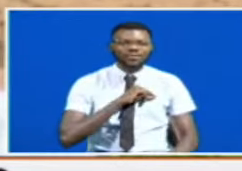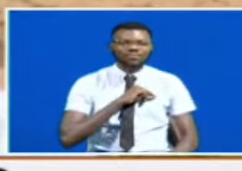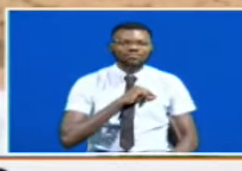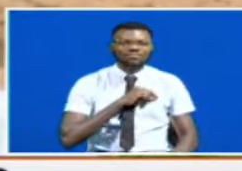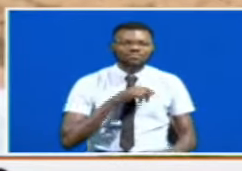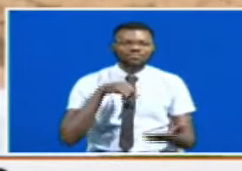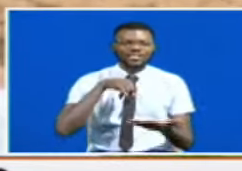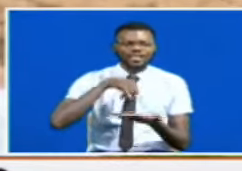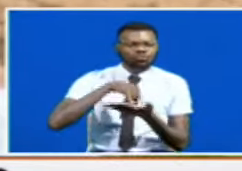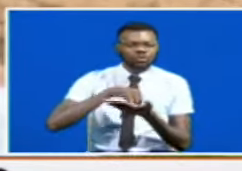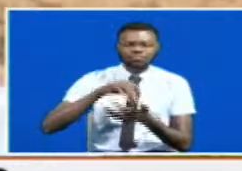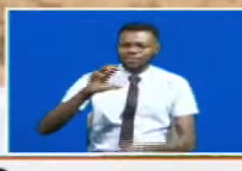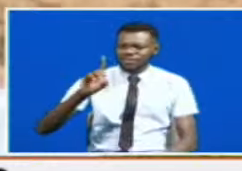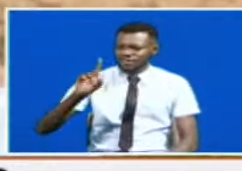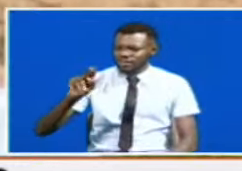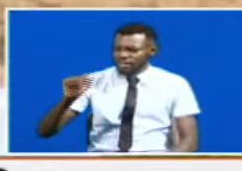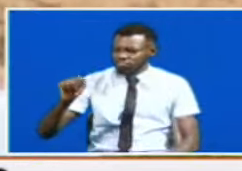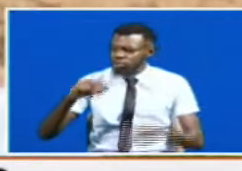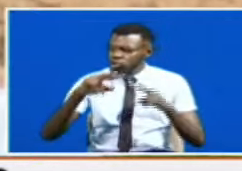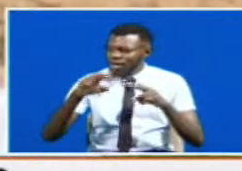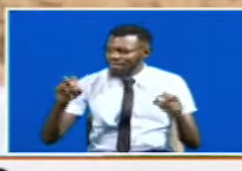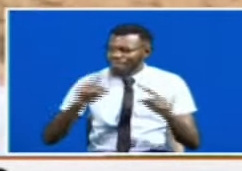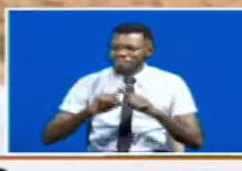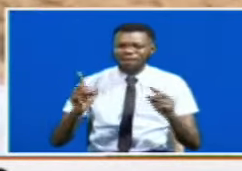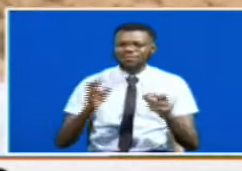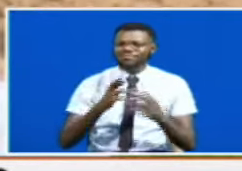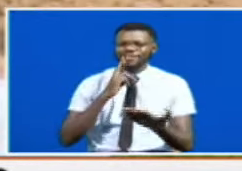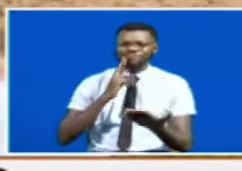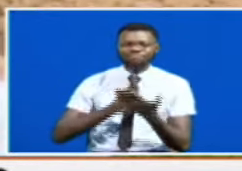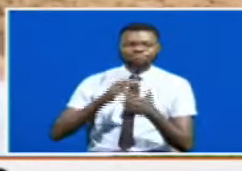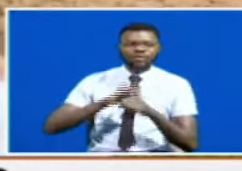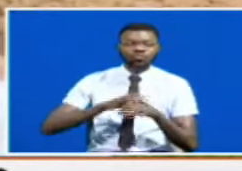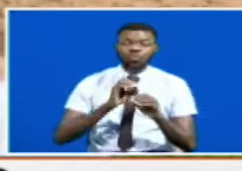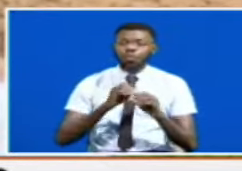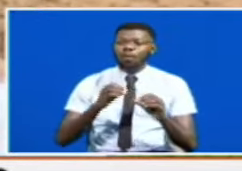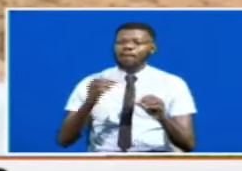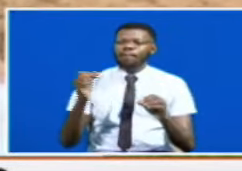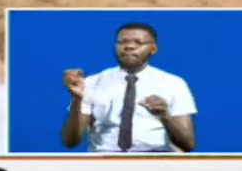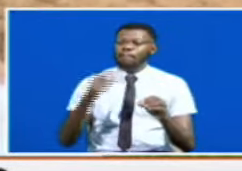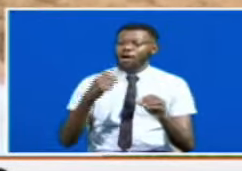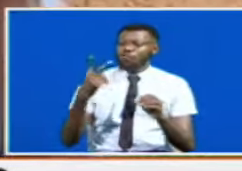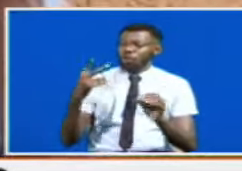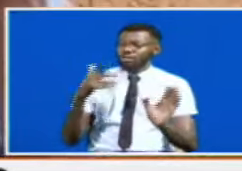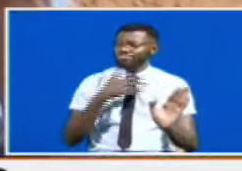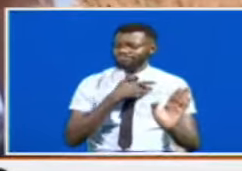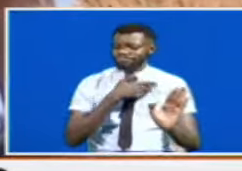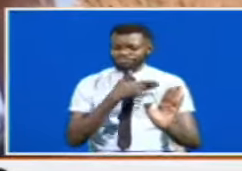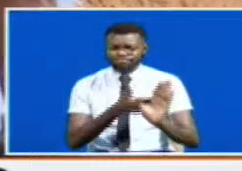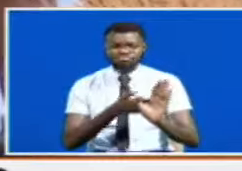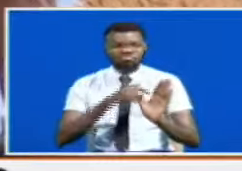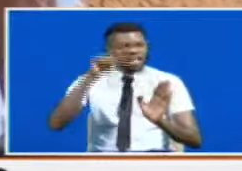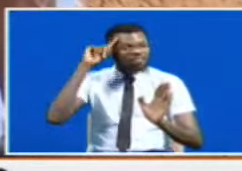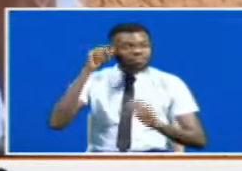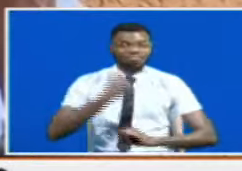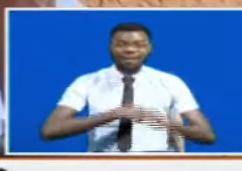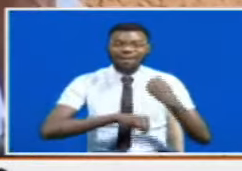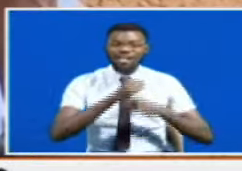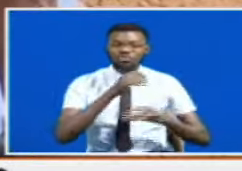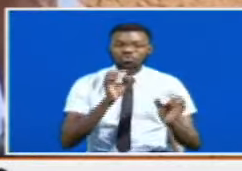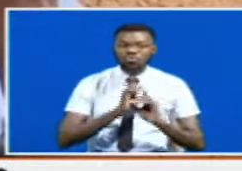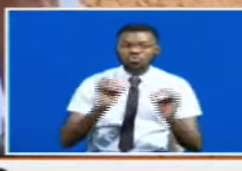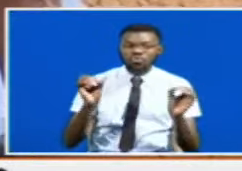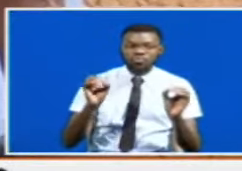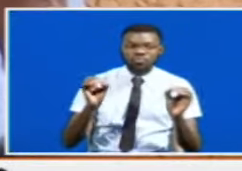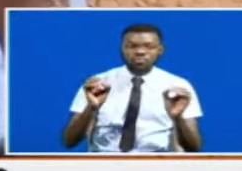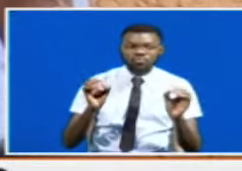DNA, sikupata matokeo tangu hiyo mwezi wa 4. Serikali imenyamaza tu. The two families' tribulations are just